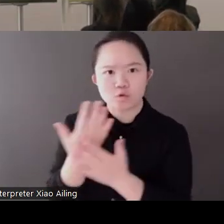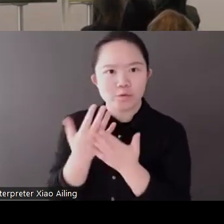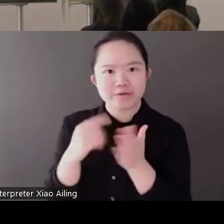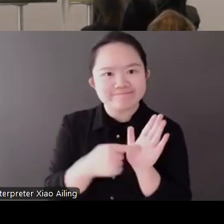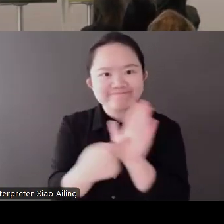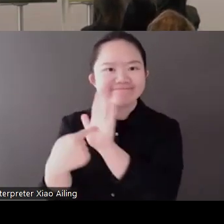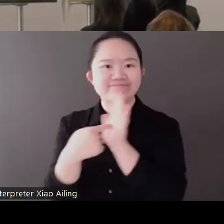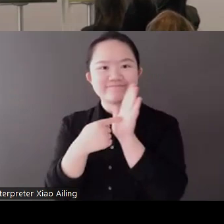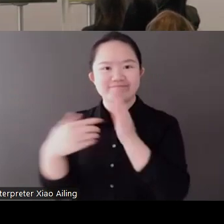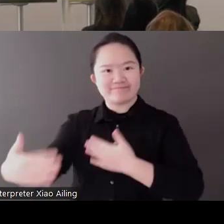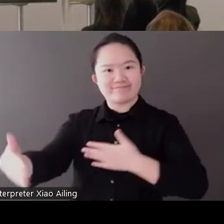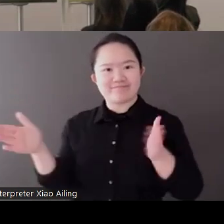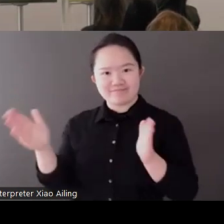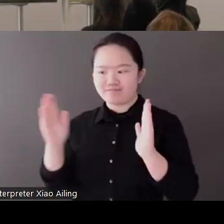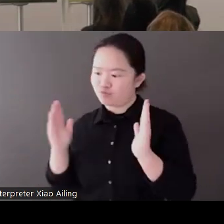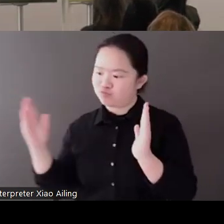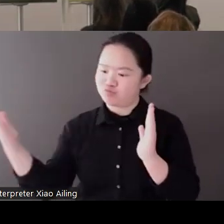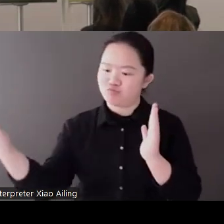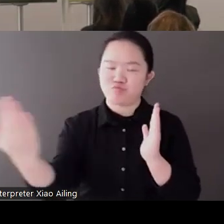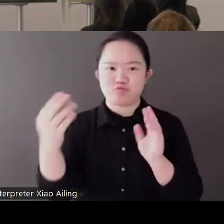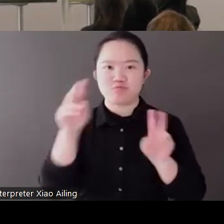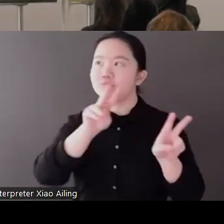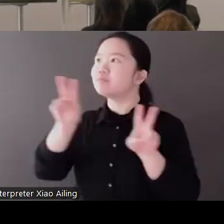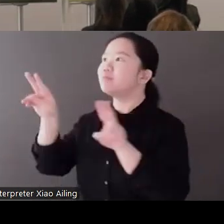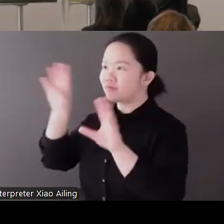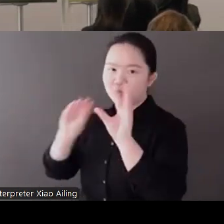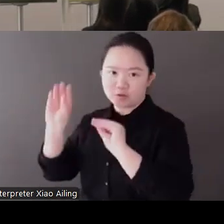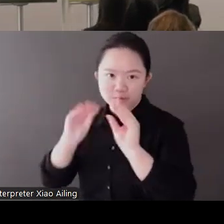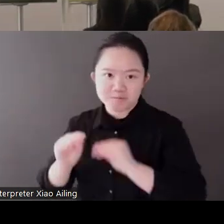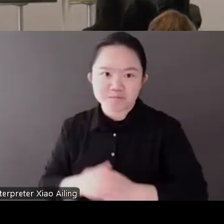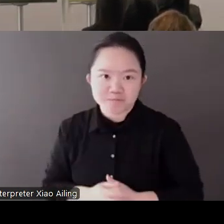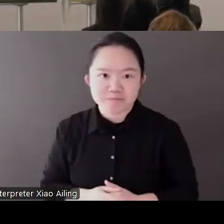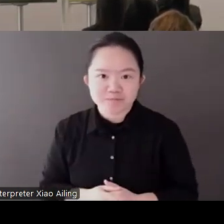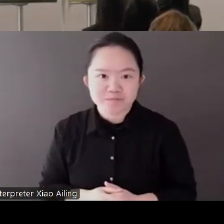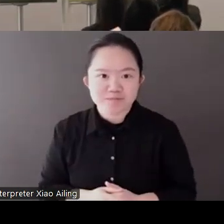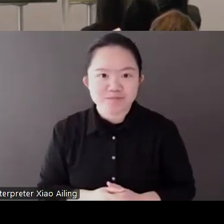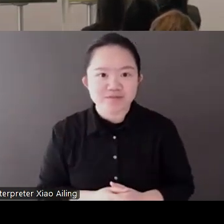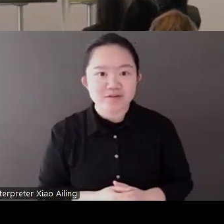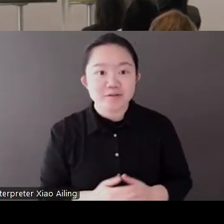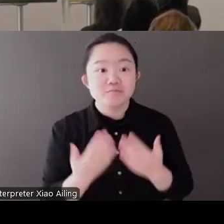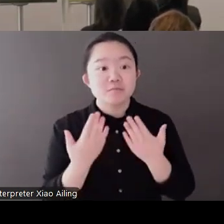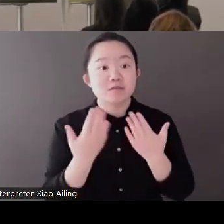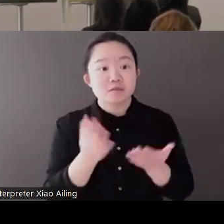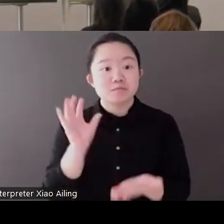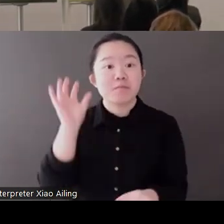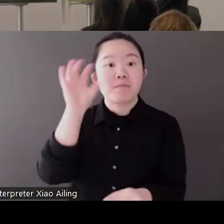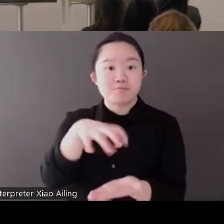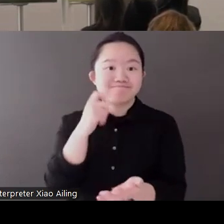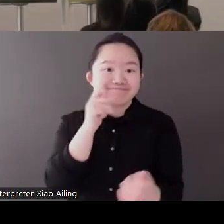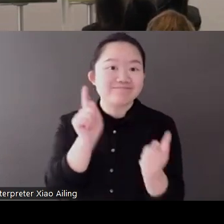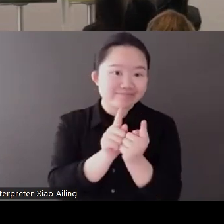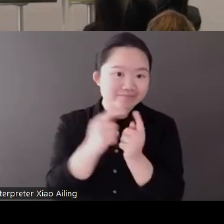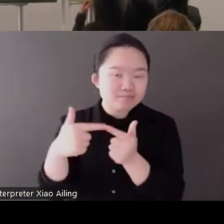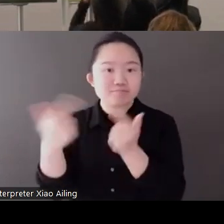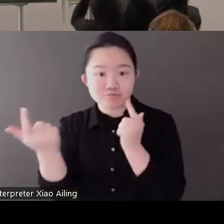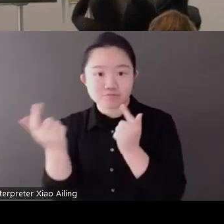QR code here if you're interested. And this, of course, you can find on the global IAAP website under regional events. And again, I want